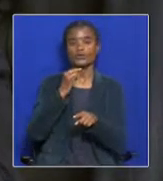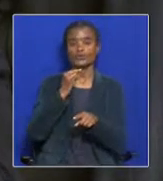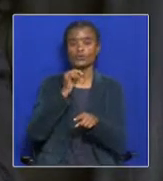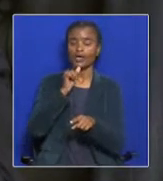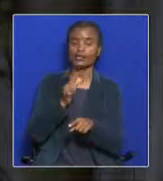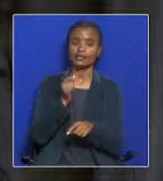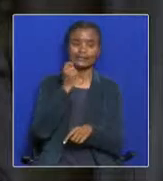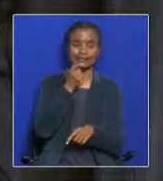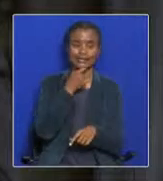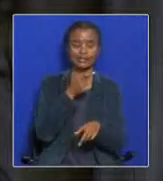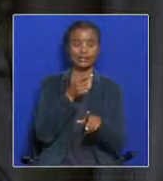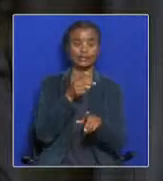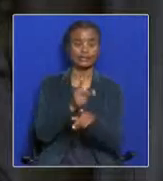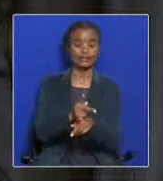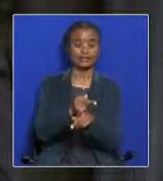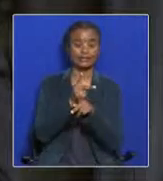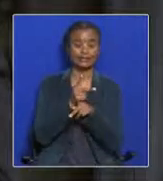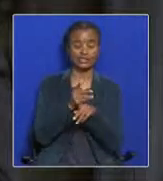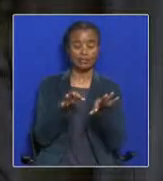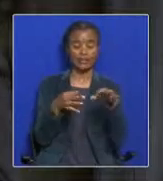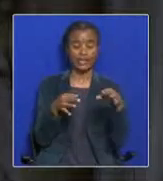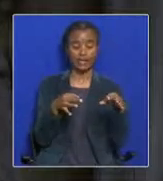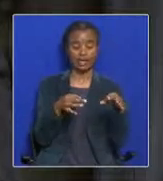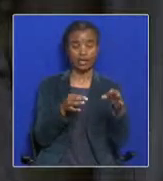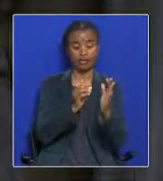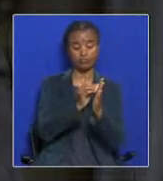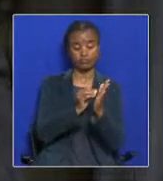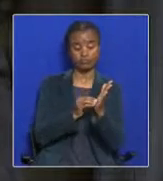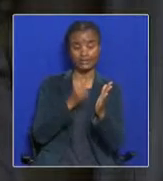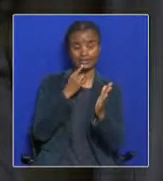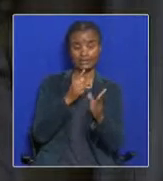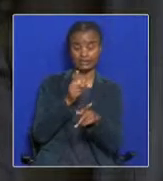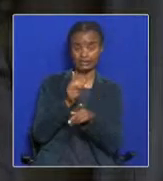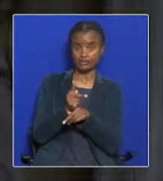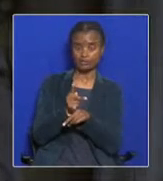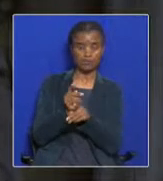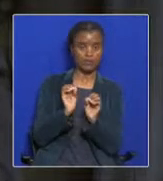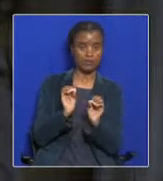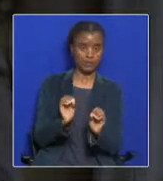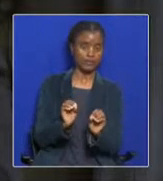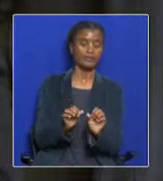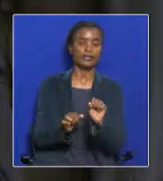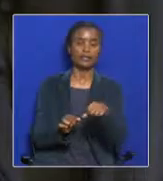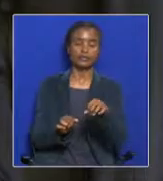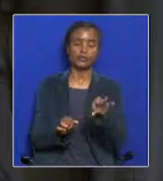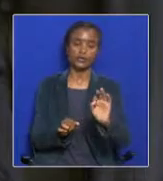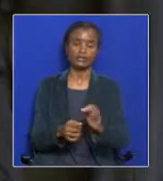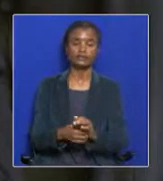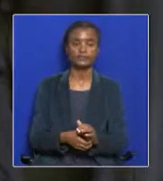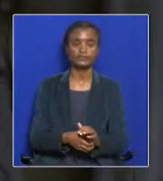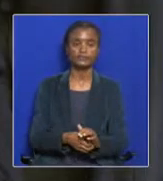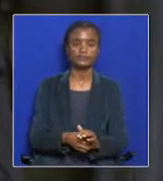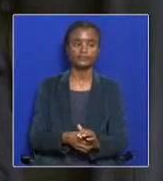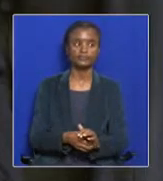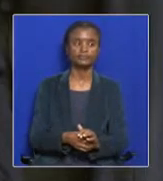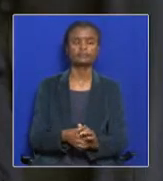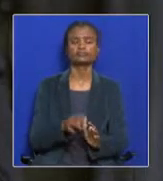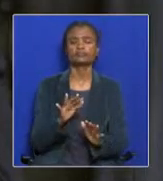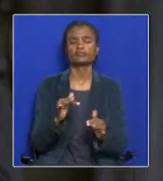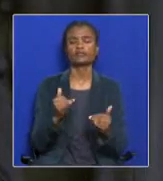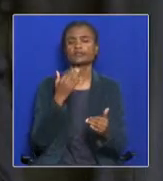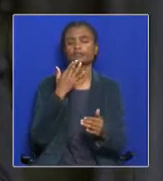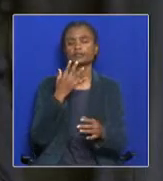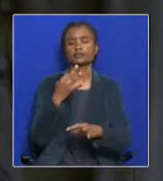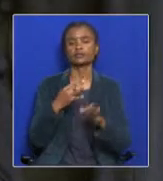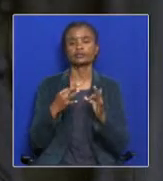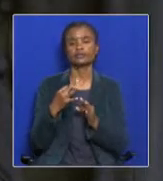correct. that was issued. That's correct. Yes, Commissioner. All right. Now, explain this. The